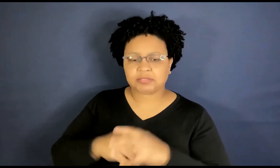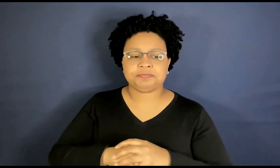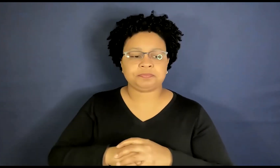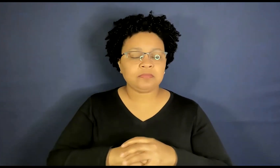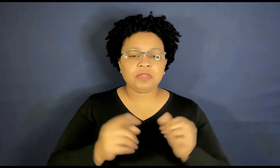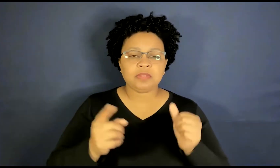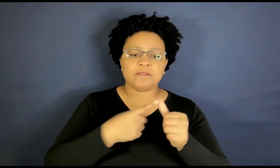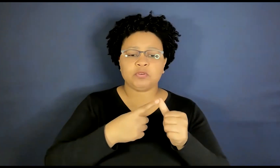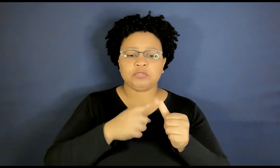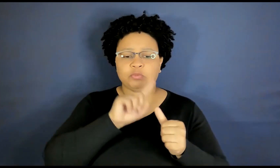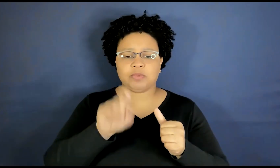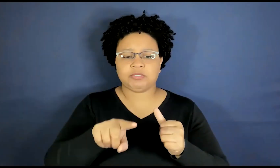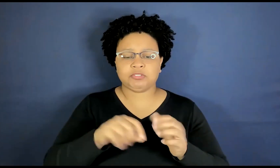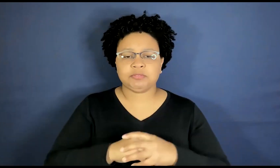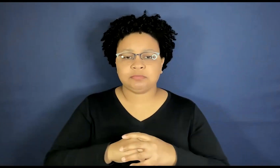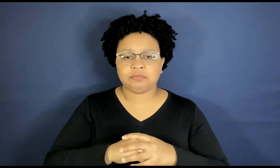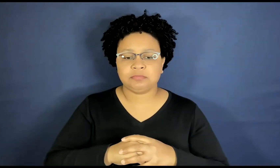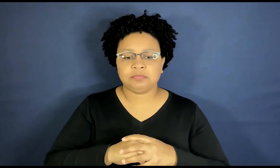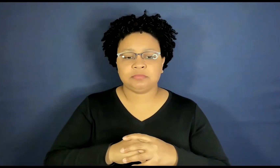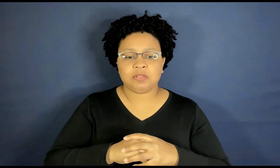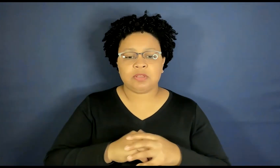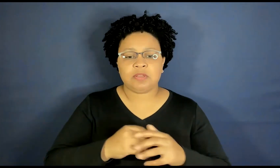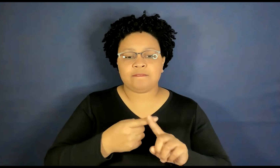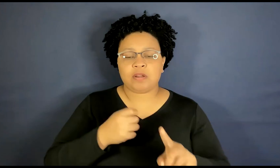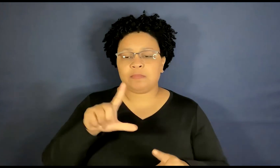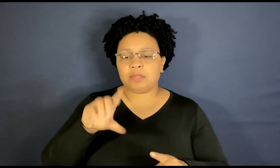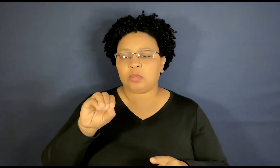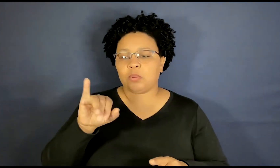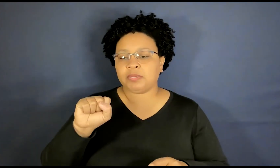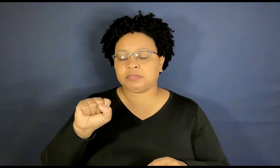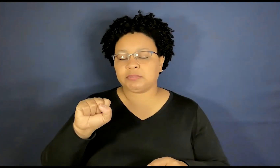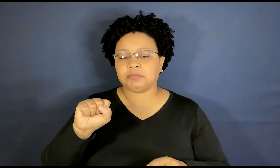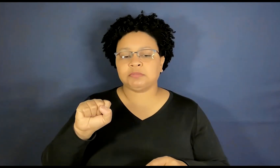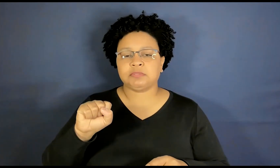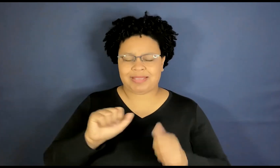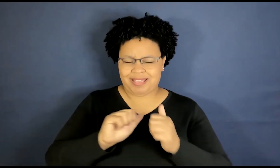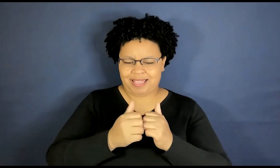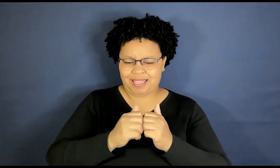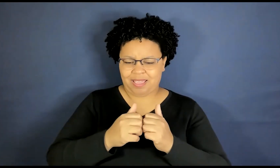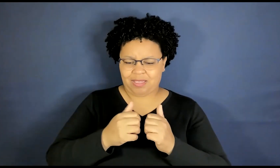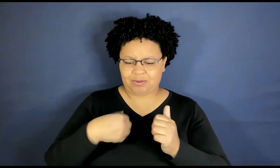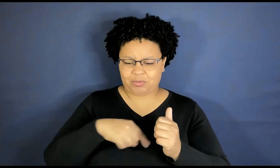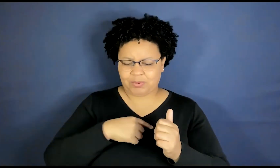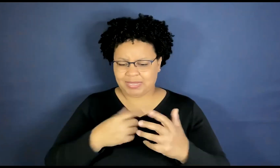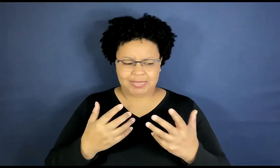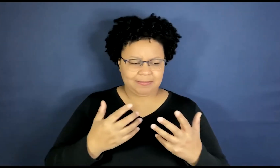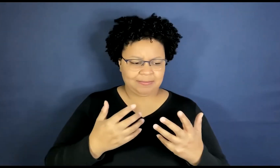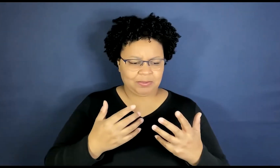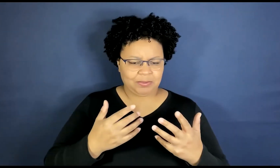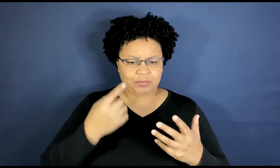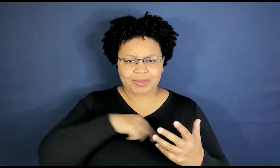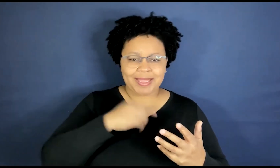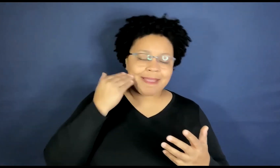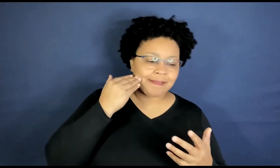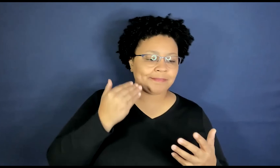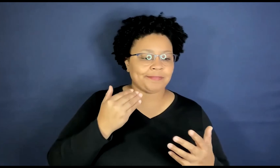one is from Lois Baldwin, and she asks, how do we manage the dichotomy between our children being less